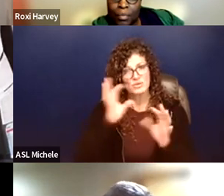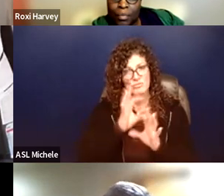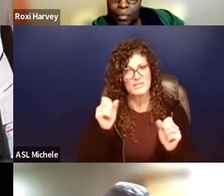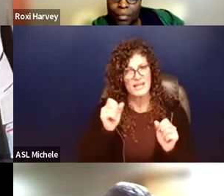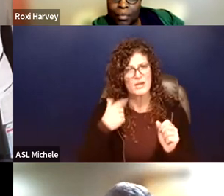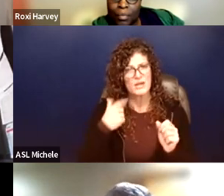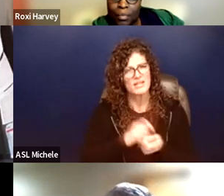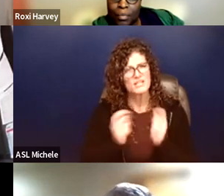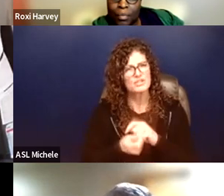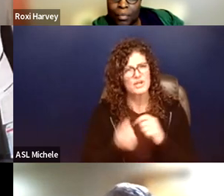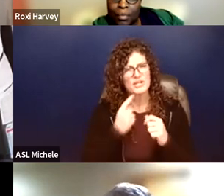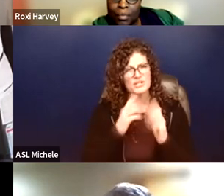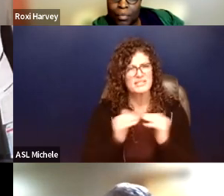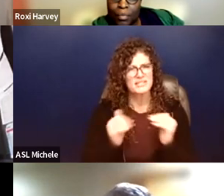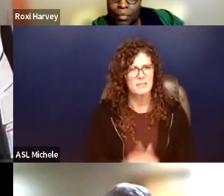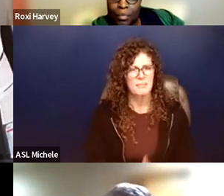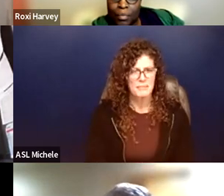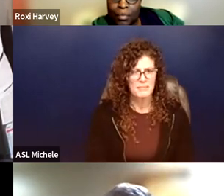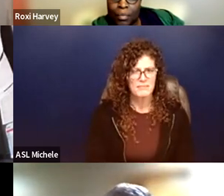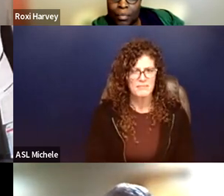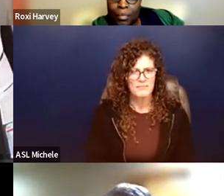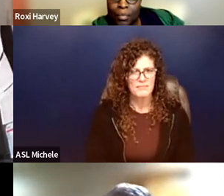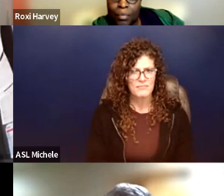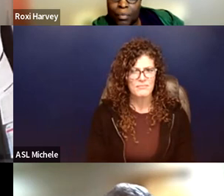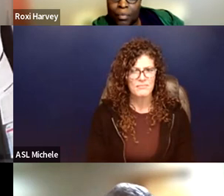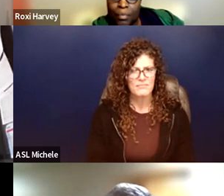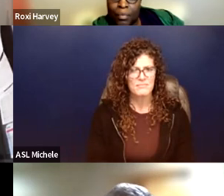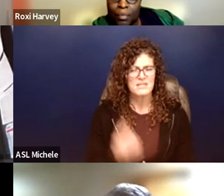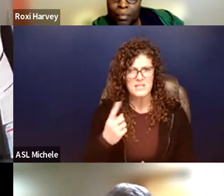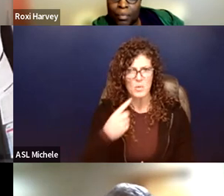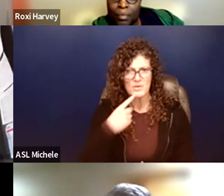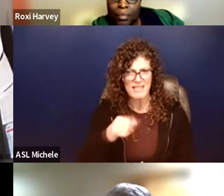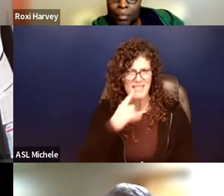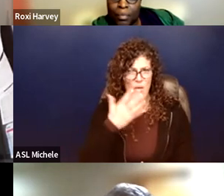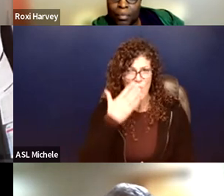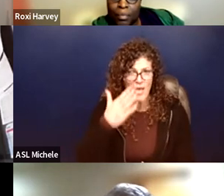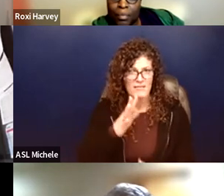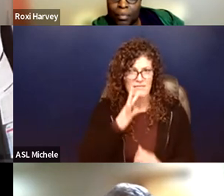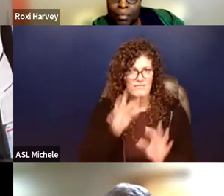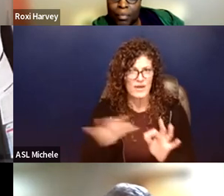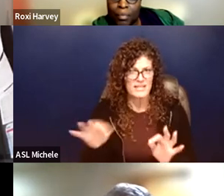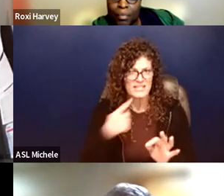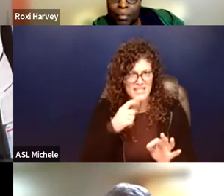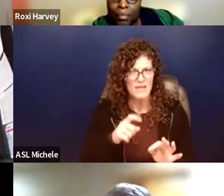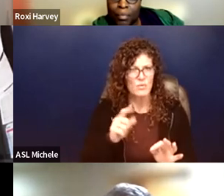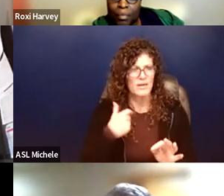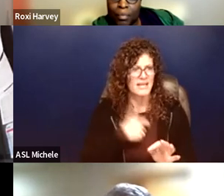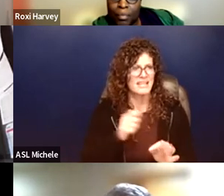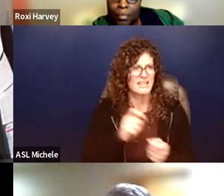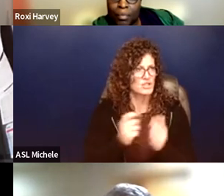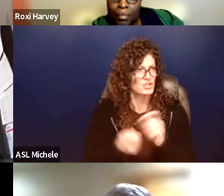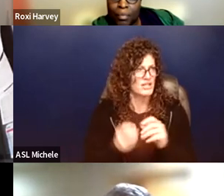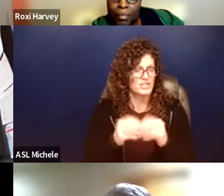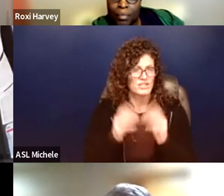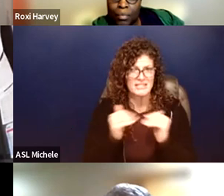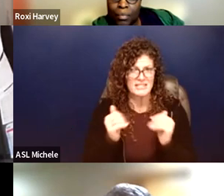change in the system. I think somebody had said that, a female, great, well-spoken, said we need a change in the system. So obviously what's going